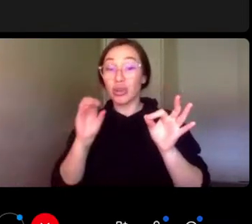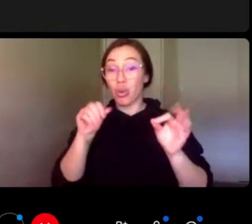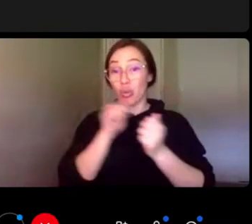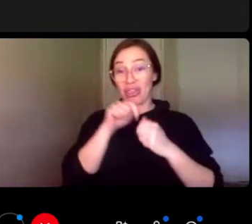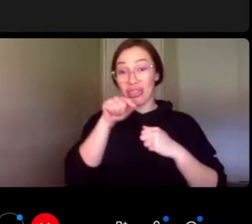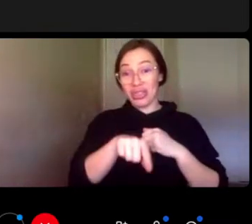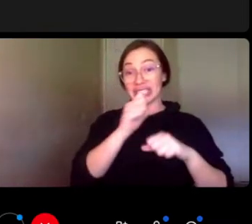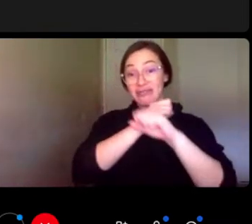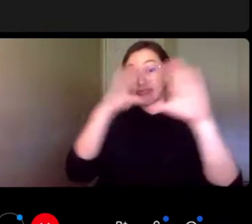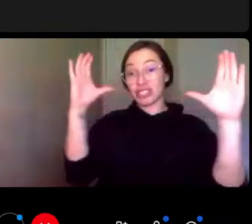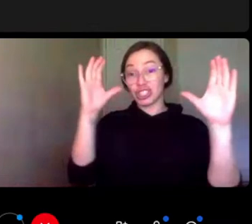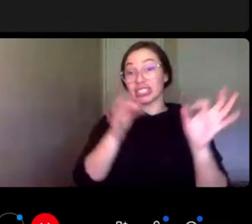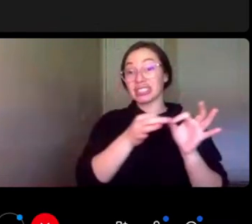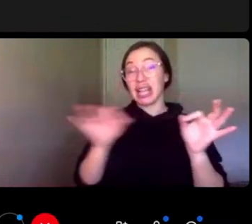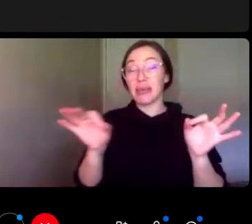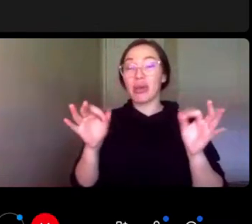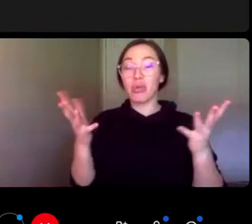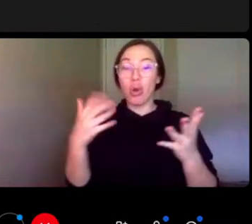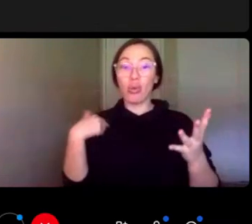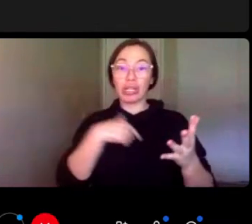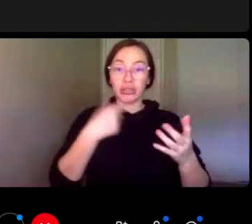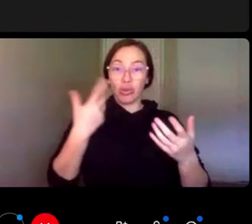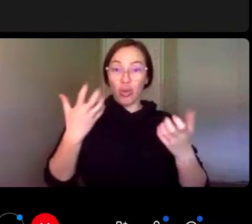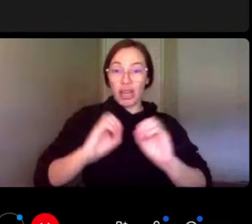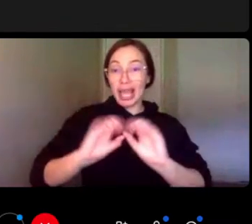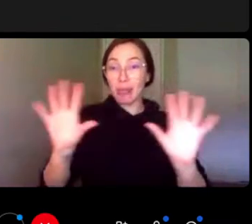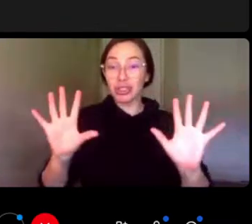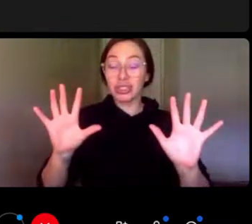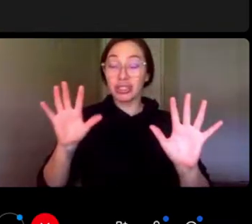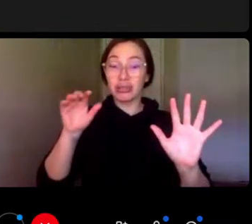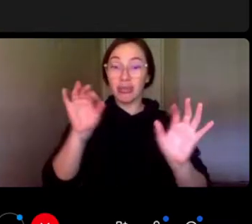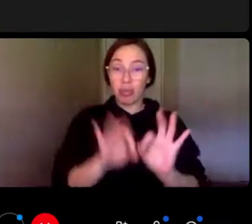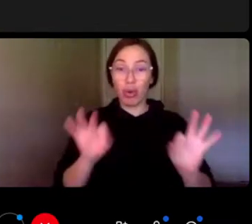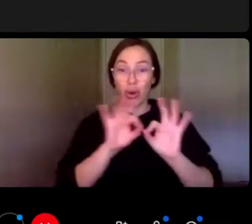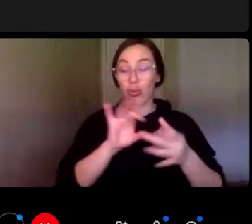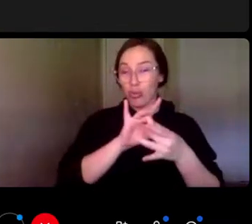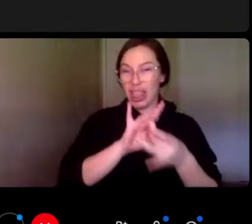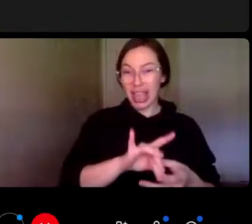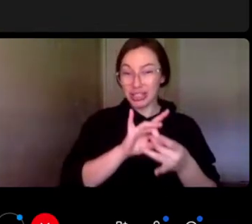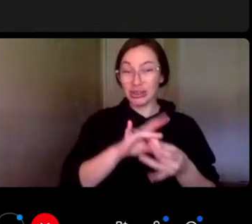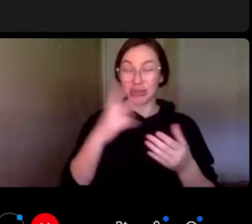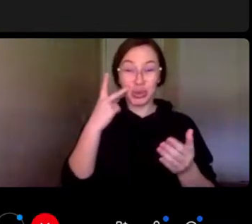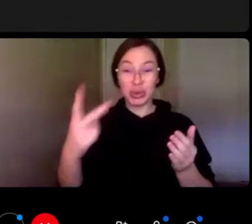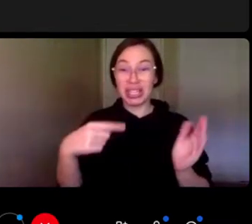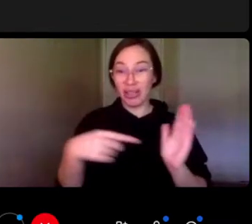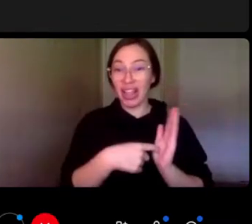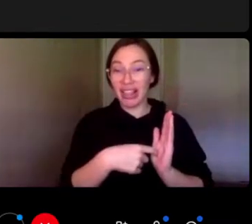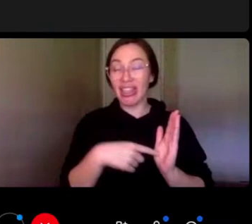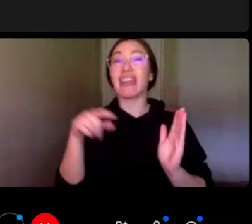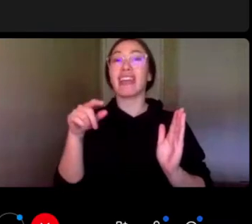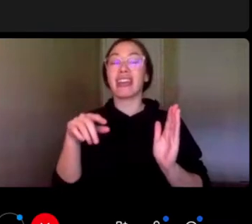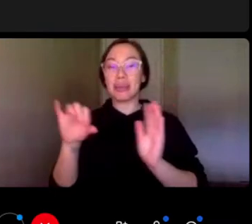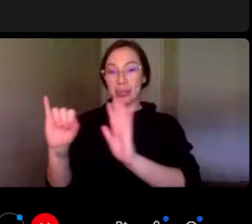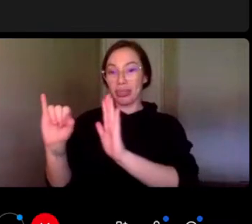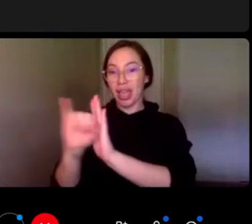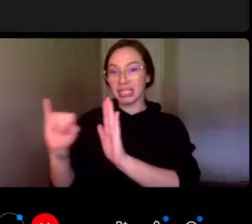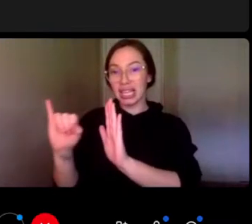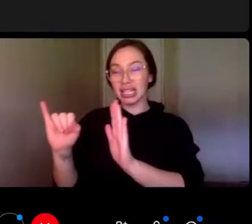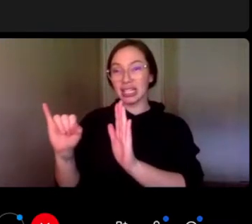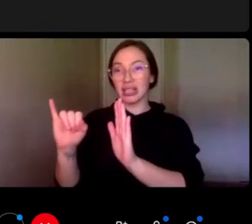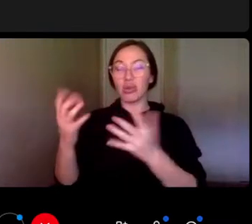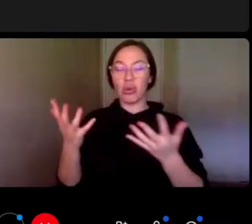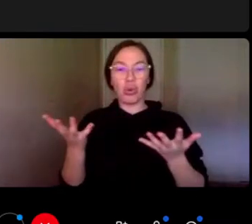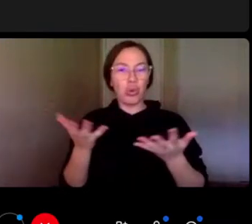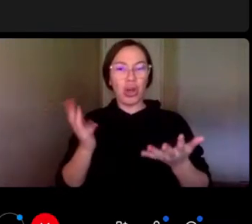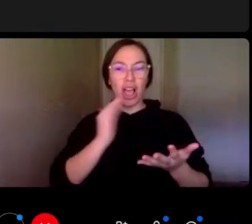statement, I think what we try to capture is it's about relationships. You see that in there? The identity, what do we want our